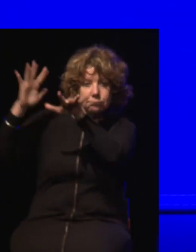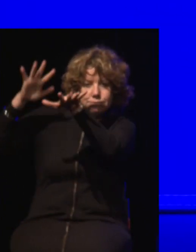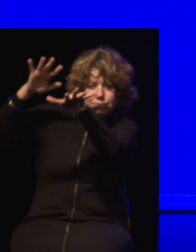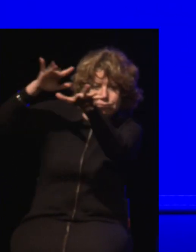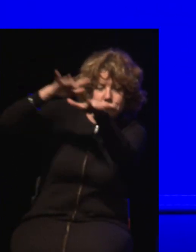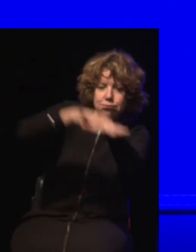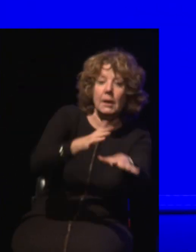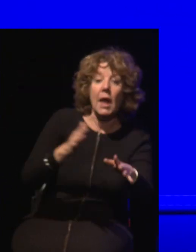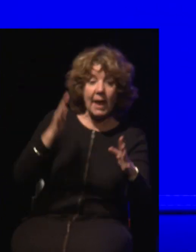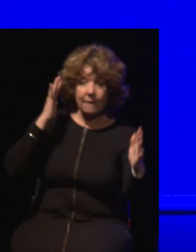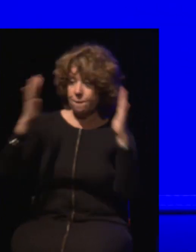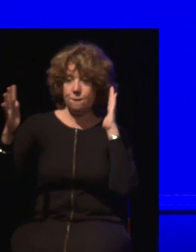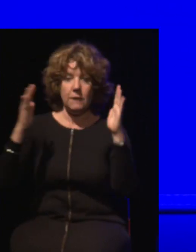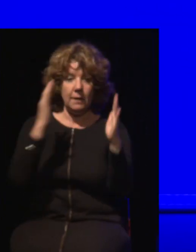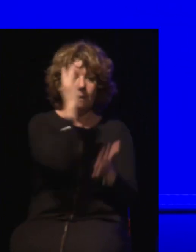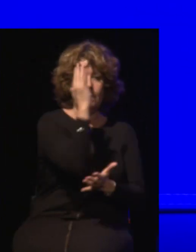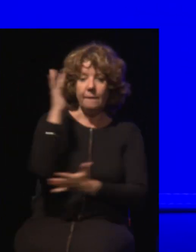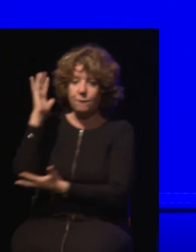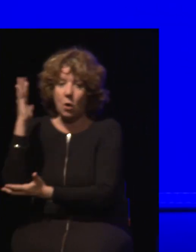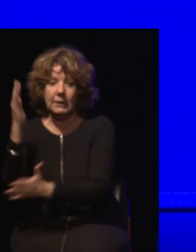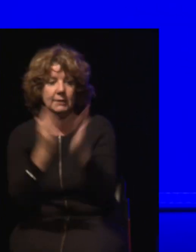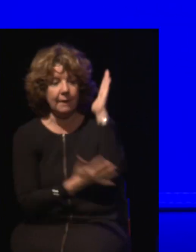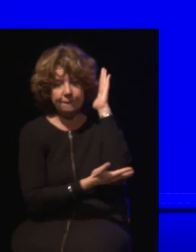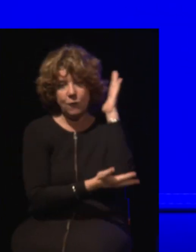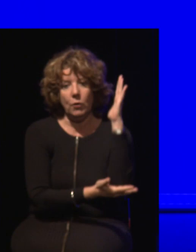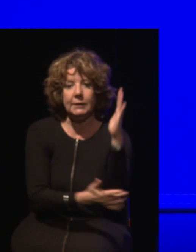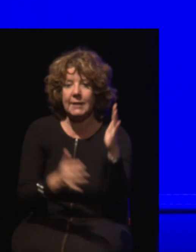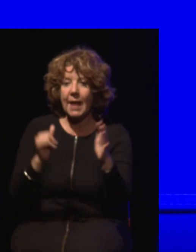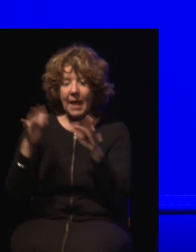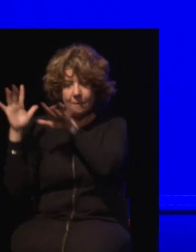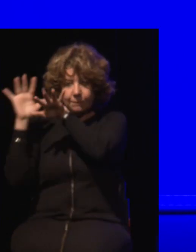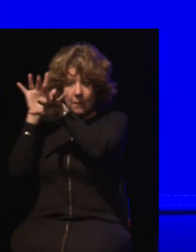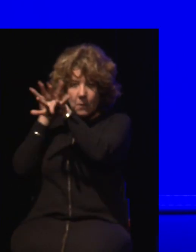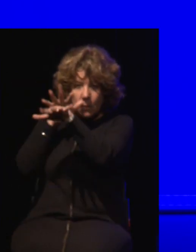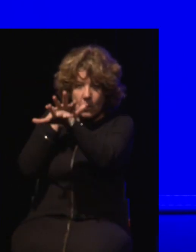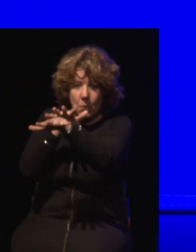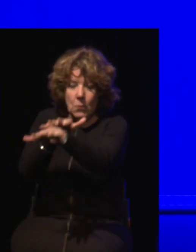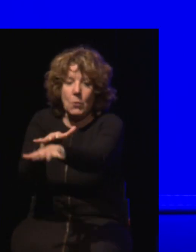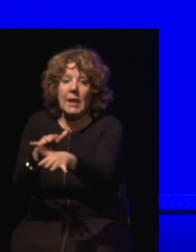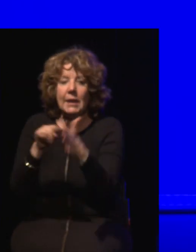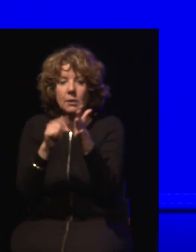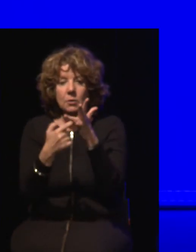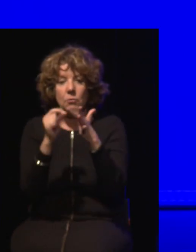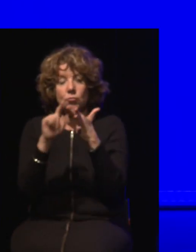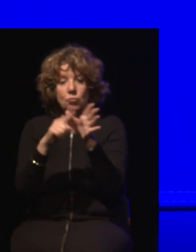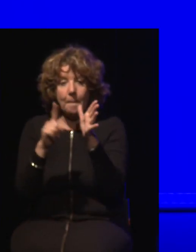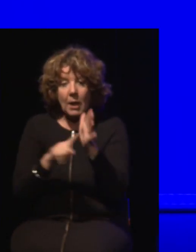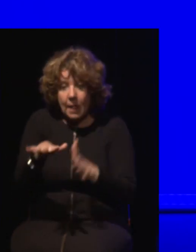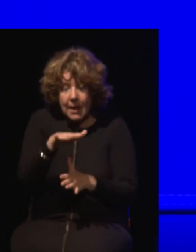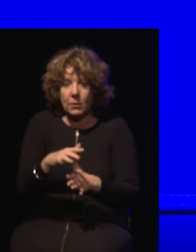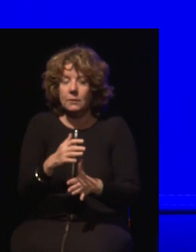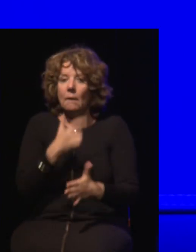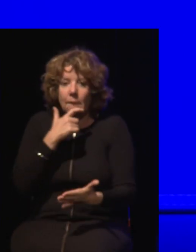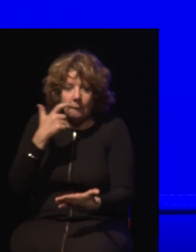moves through the forest as a group. And in tropical regions, they can be a breathtaking experience involving